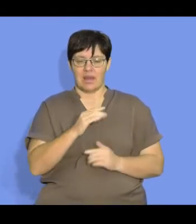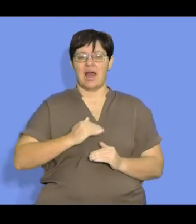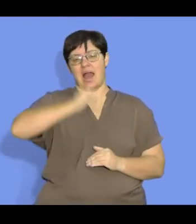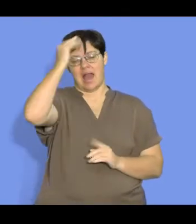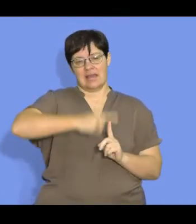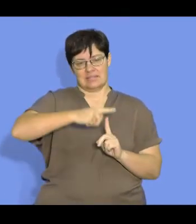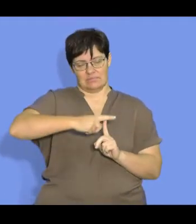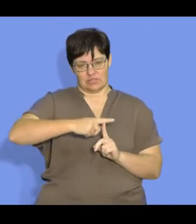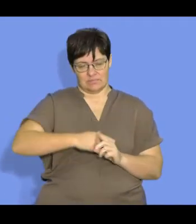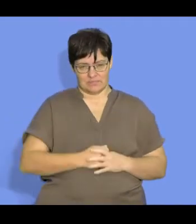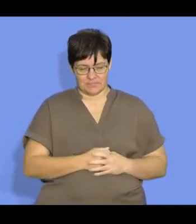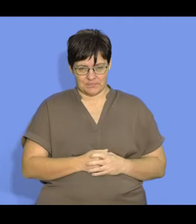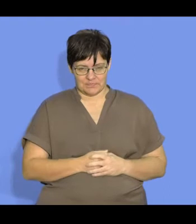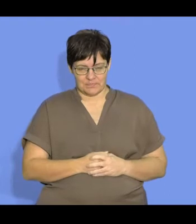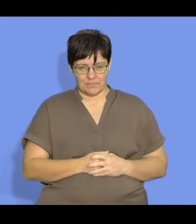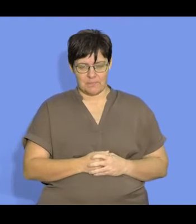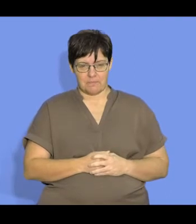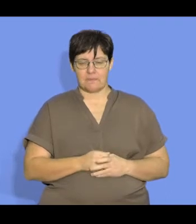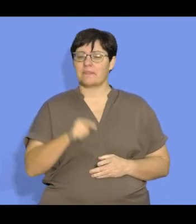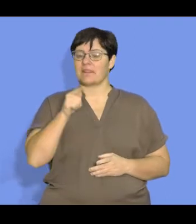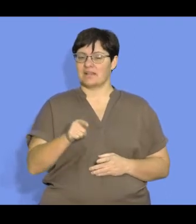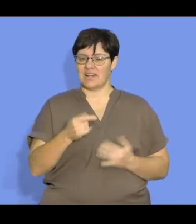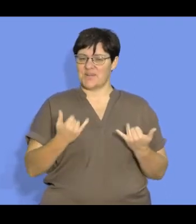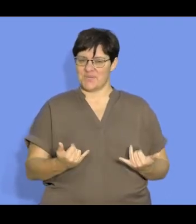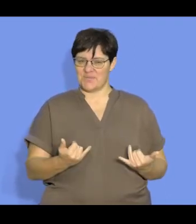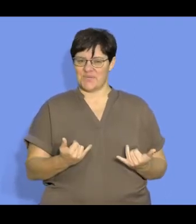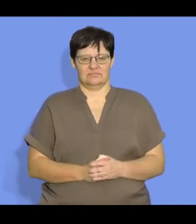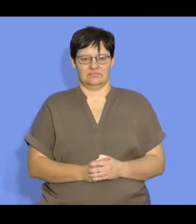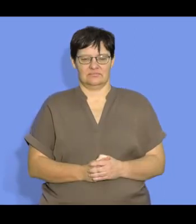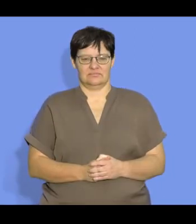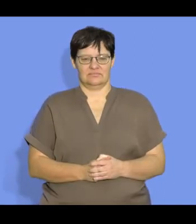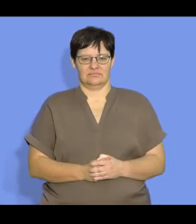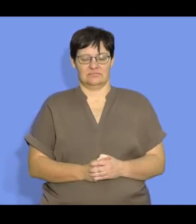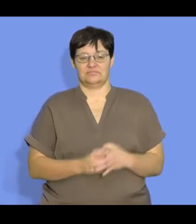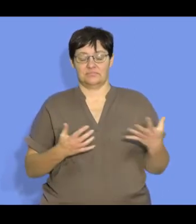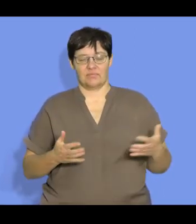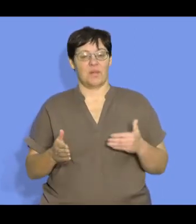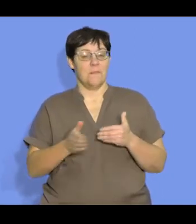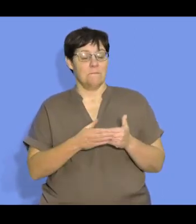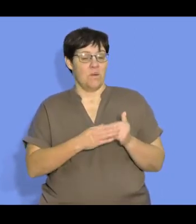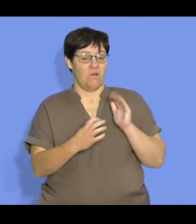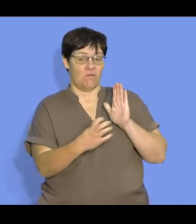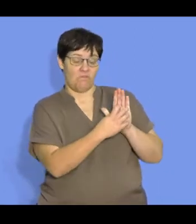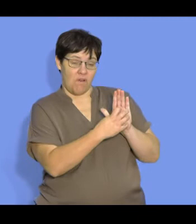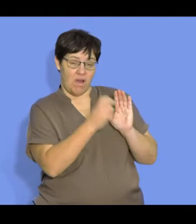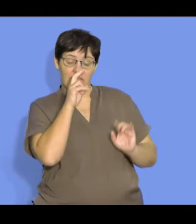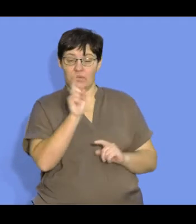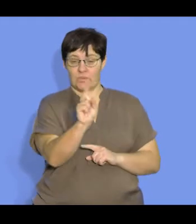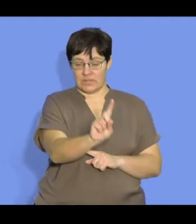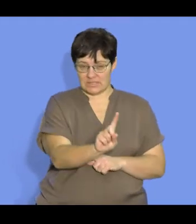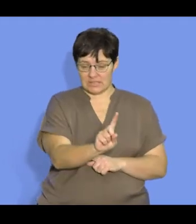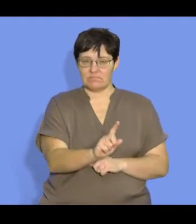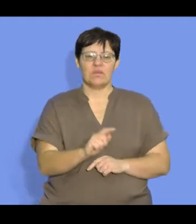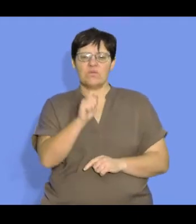experiment 3 is actually the one at a higher temperature. Another type of graph that we're going to look at